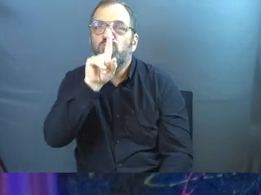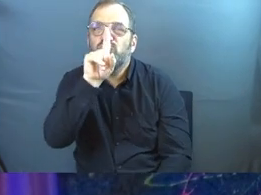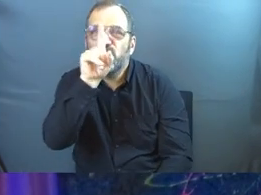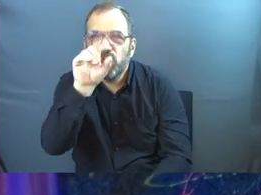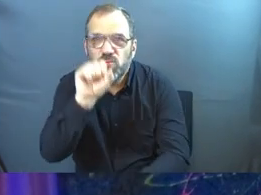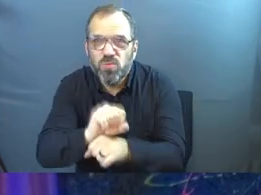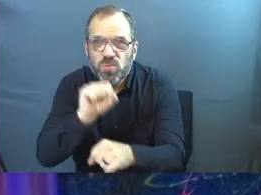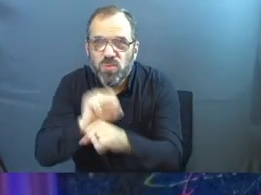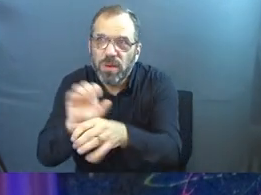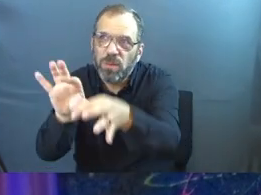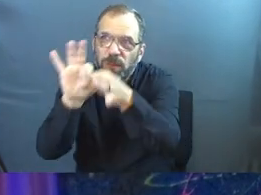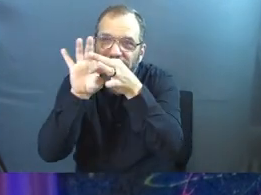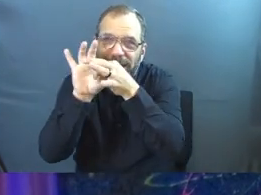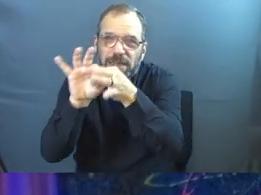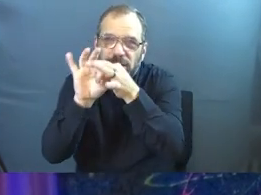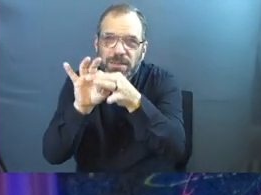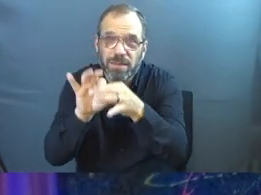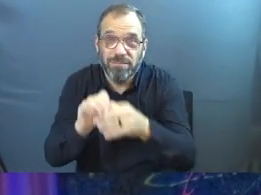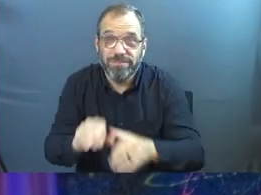relationship with him.